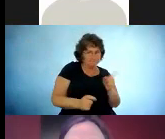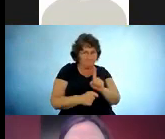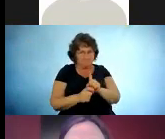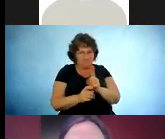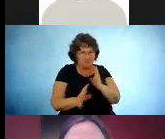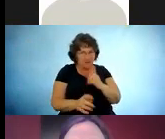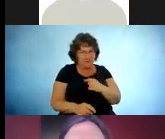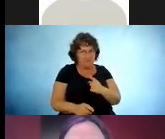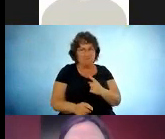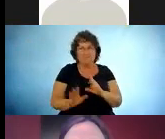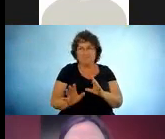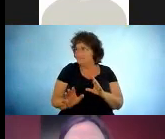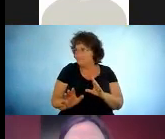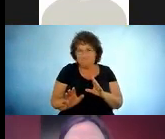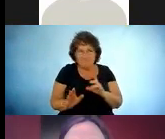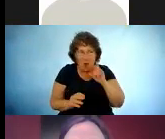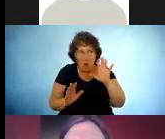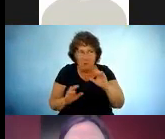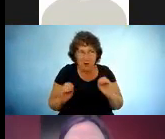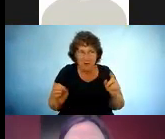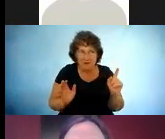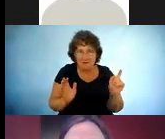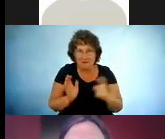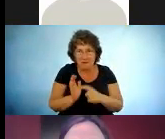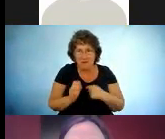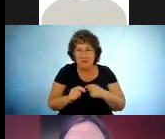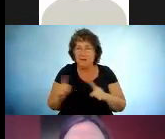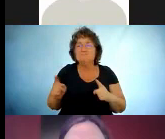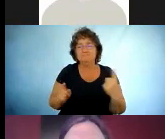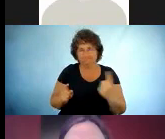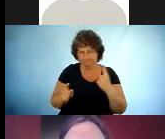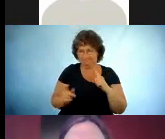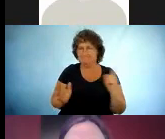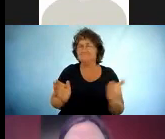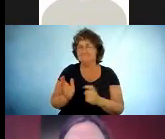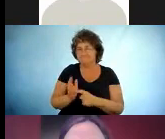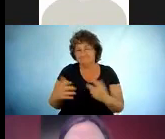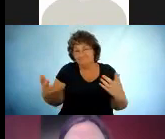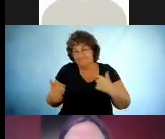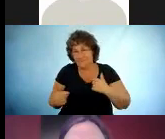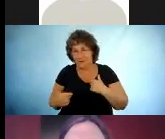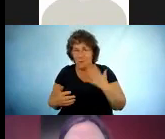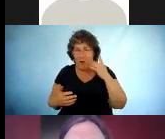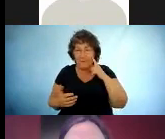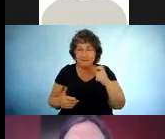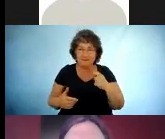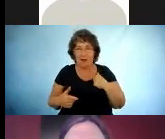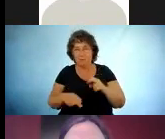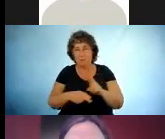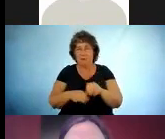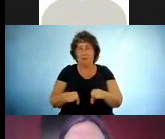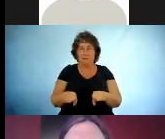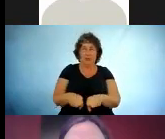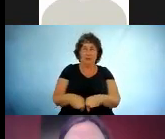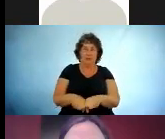see through my thin veiled disguise. It might have been the boots or the scared look in my eyes.